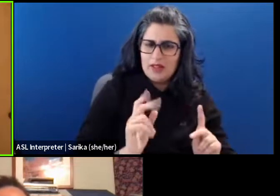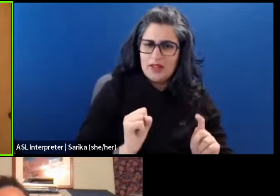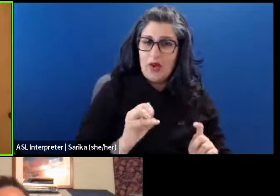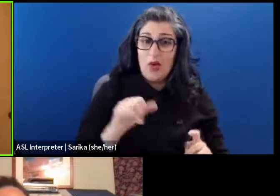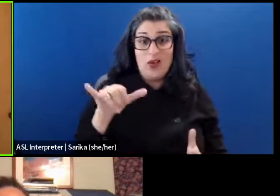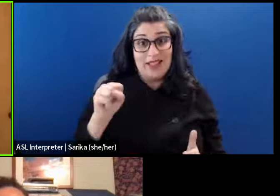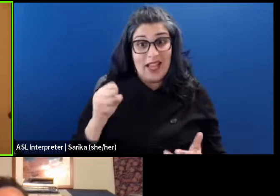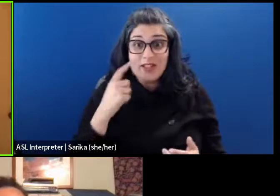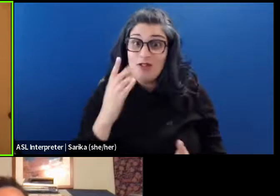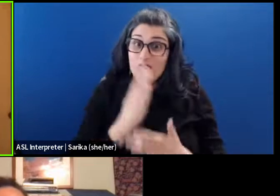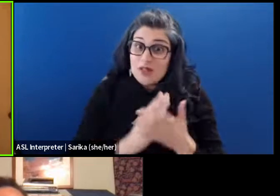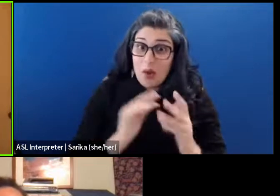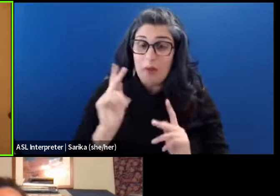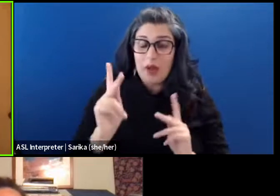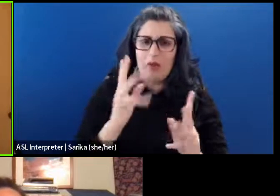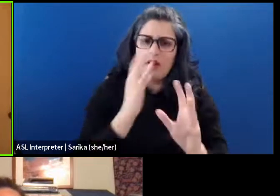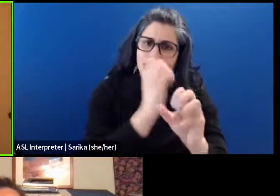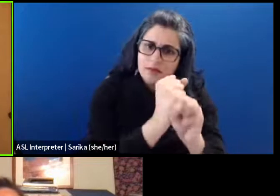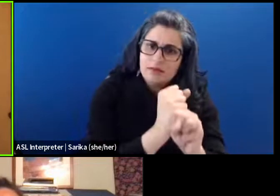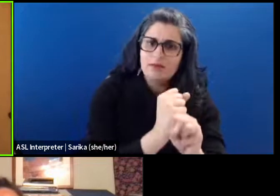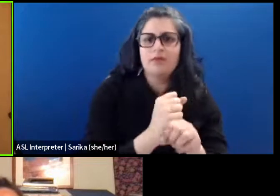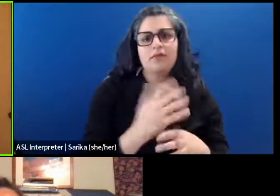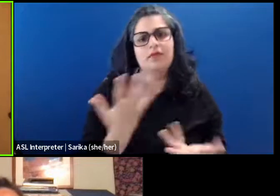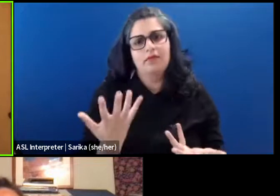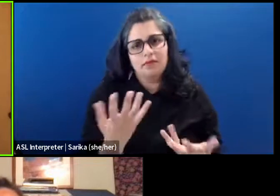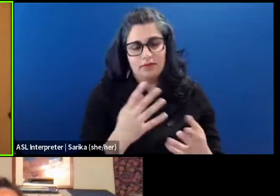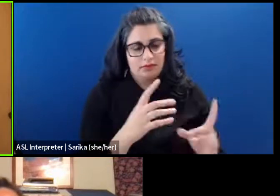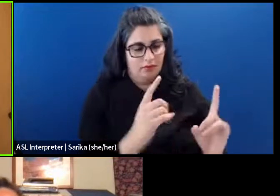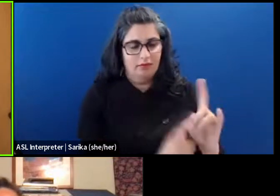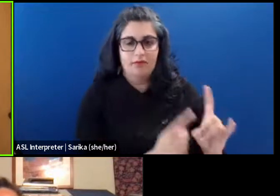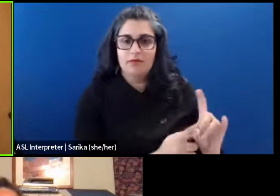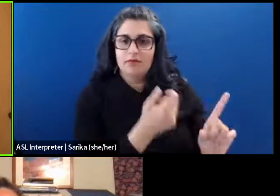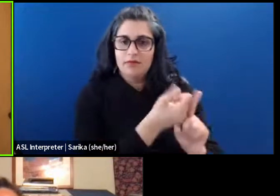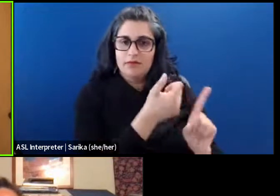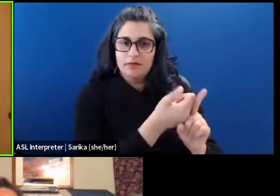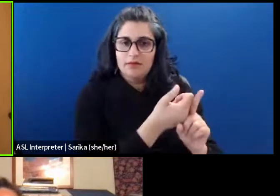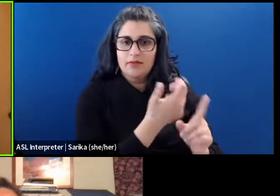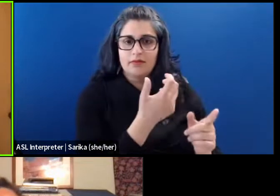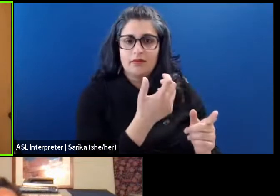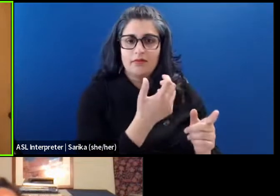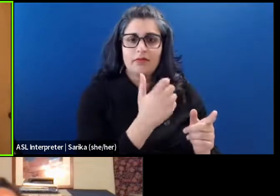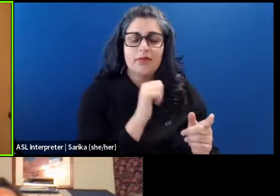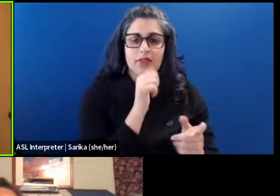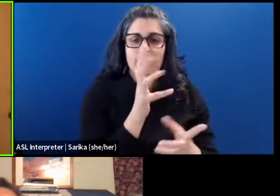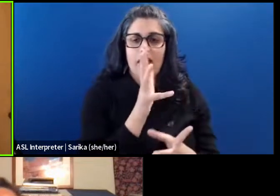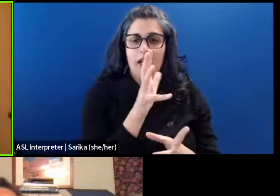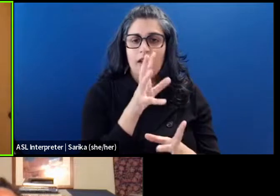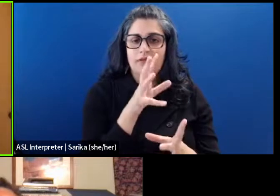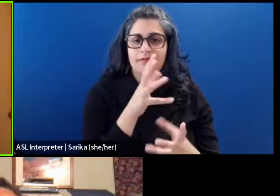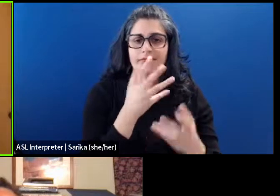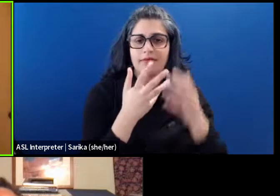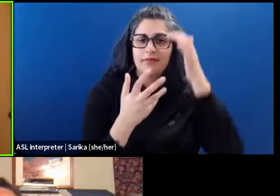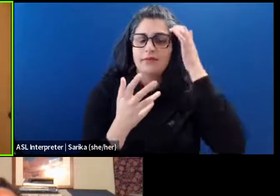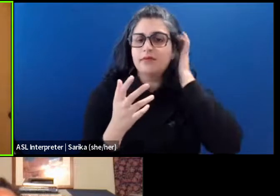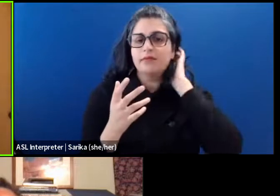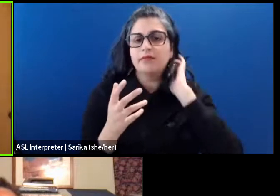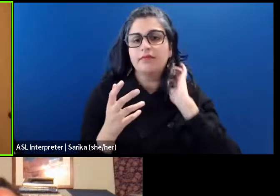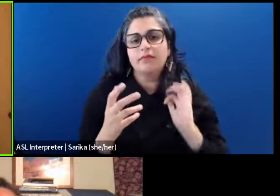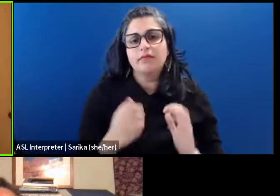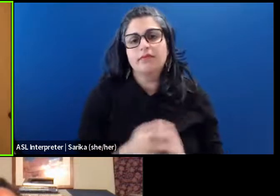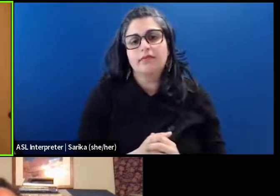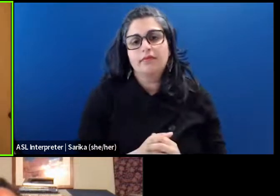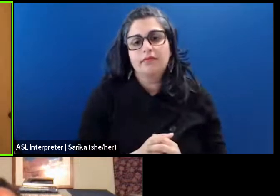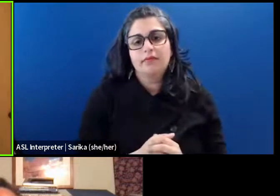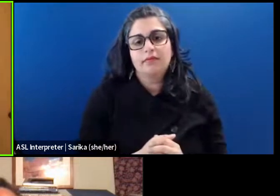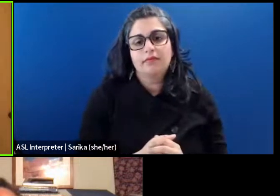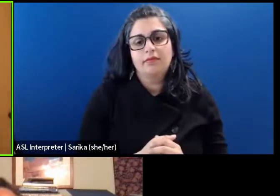for some people, it is true that Buddhism is not something we can turn to and